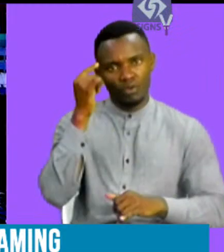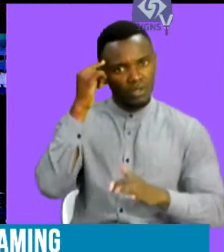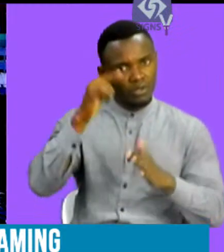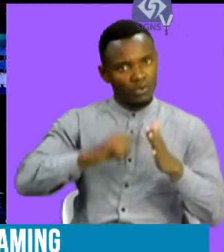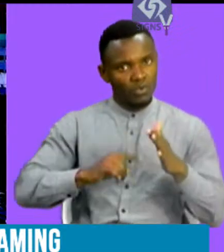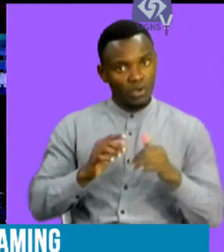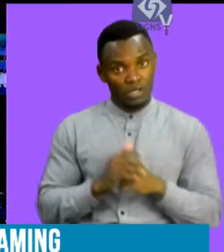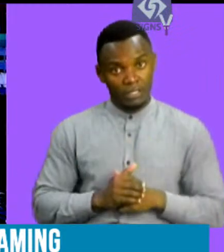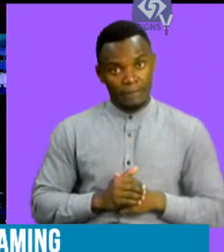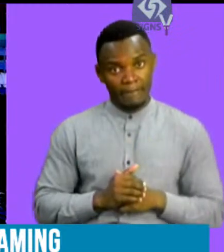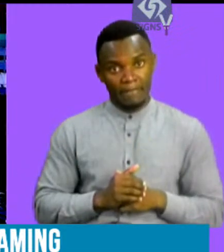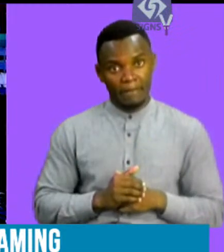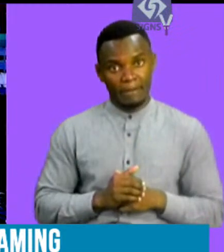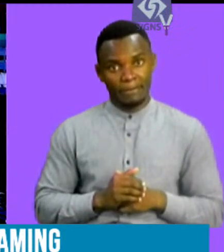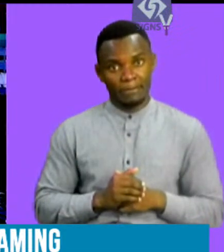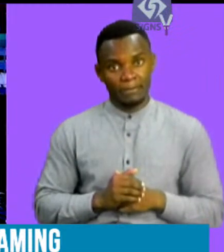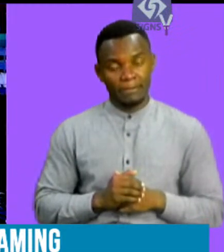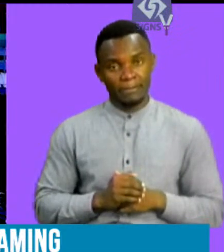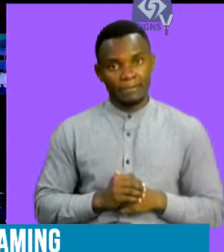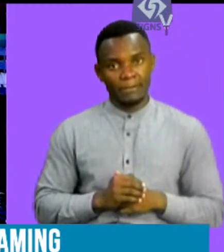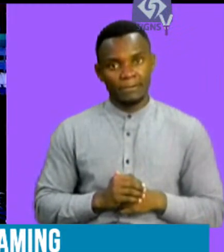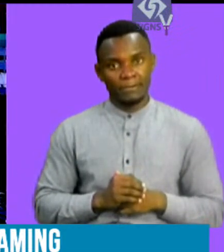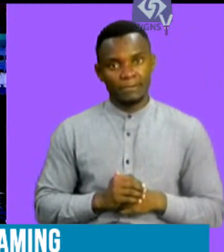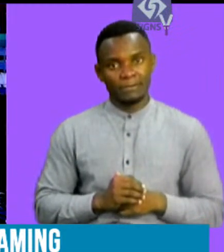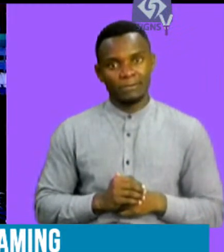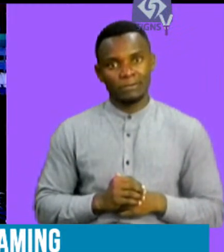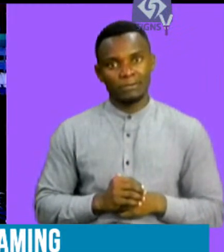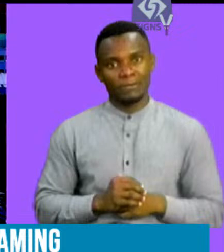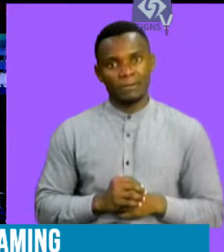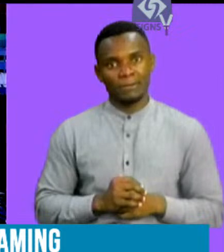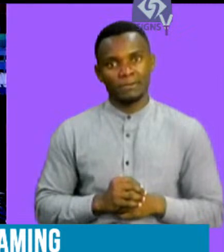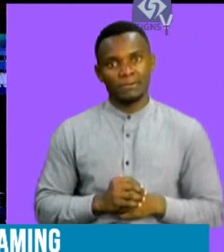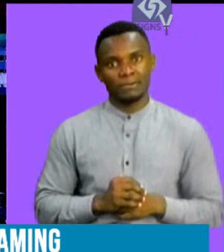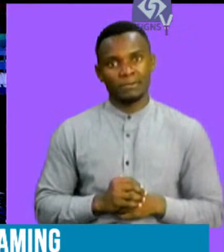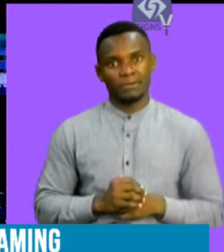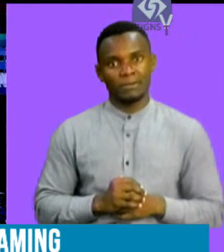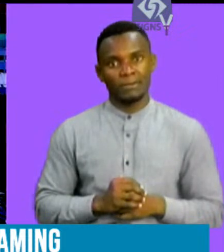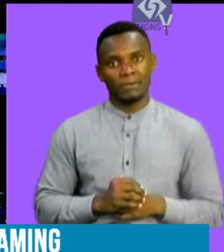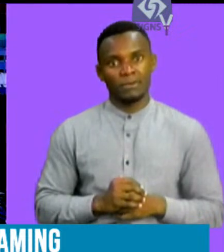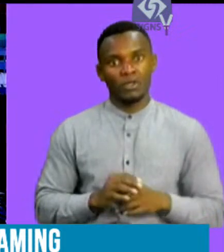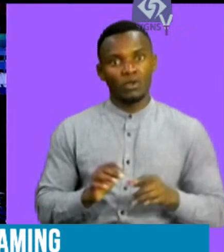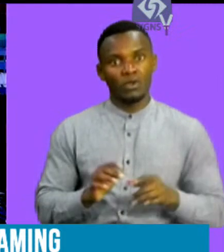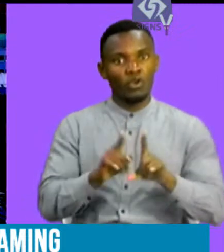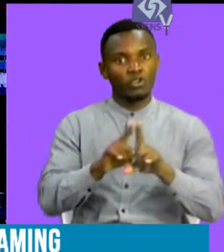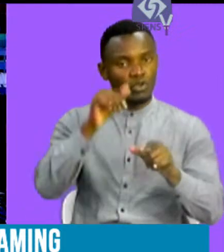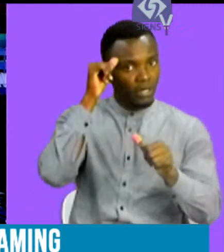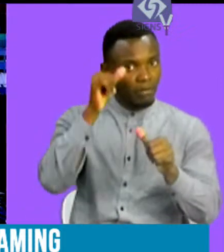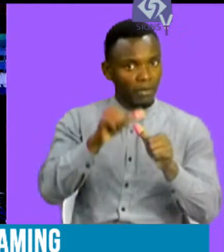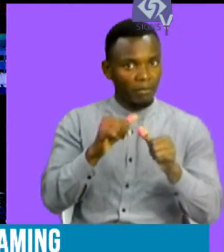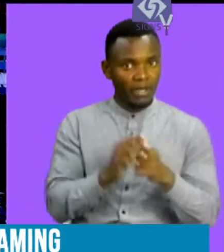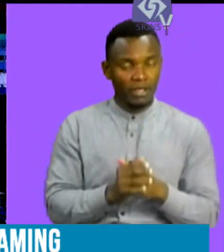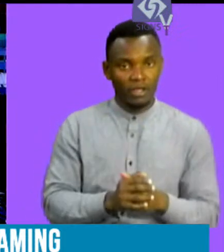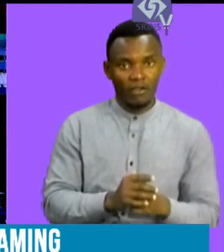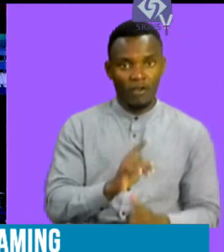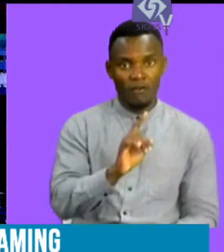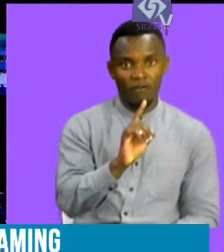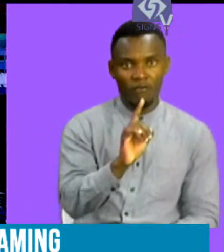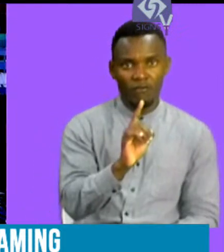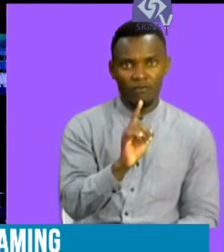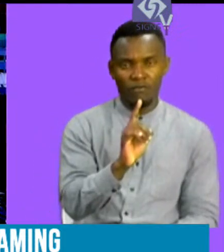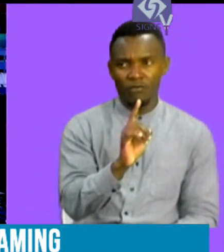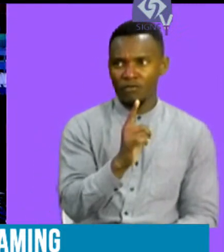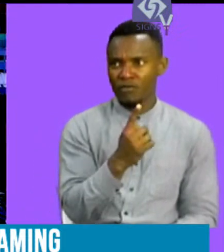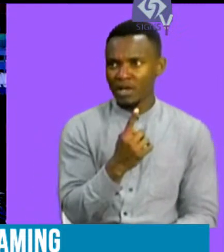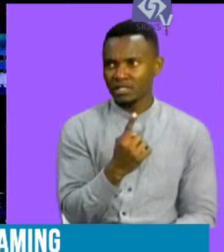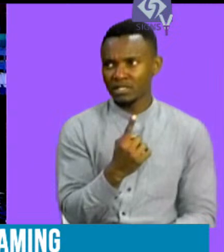also looking at that on Monday, on 1st December, I don't